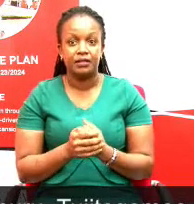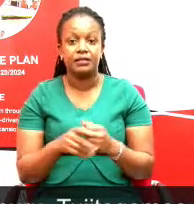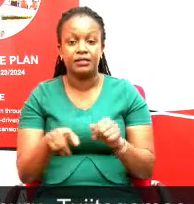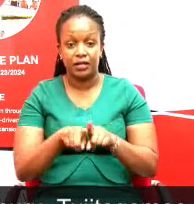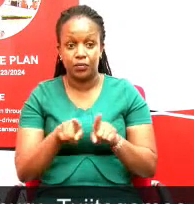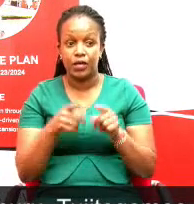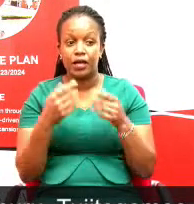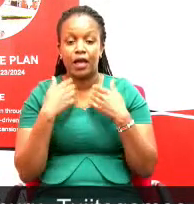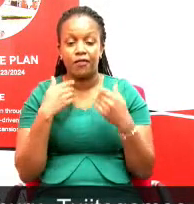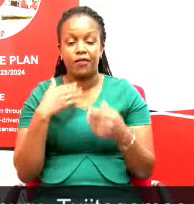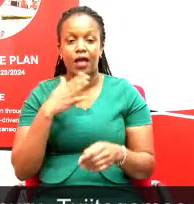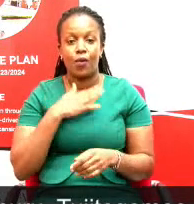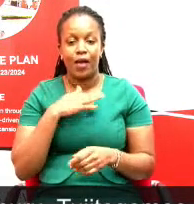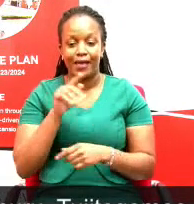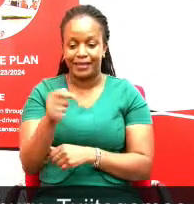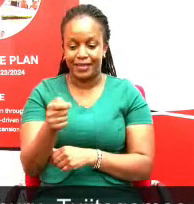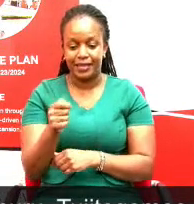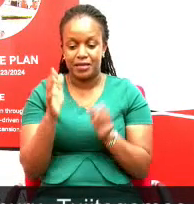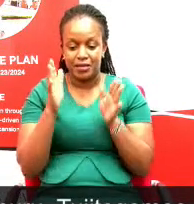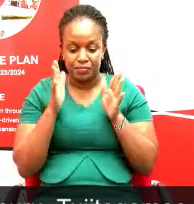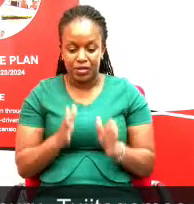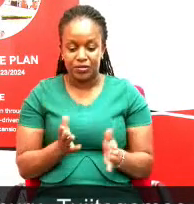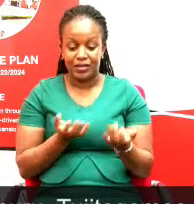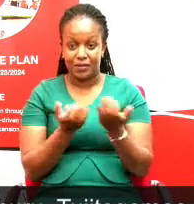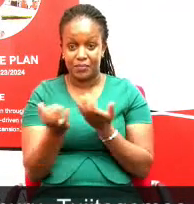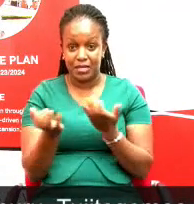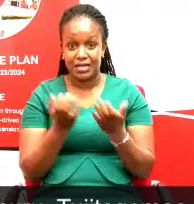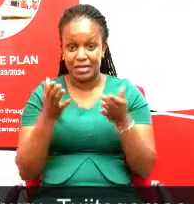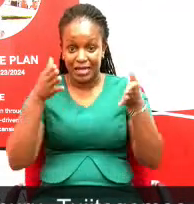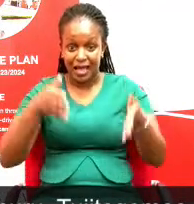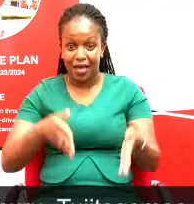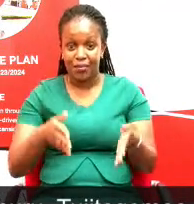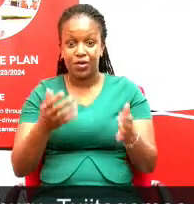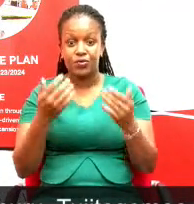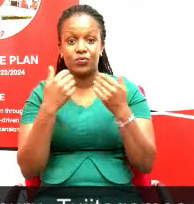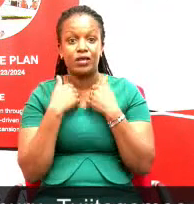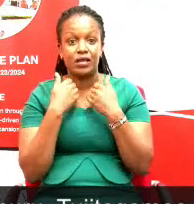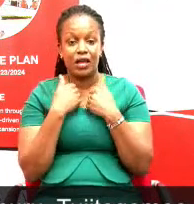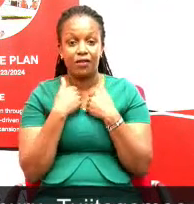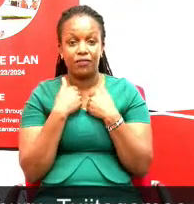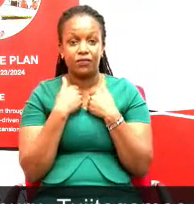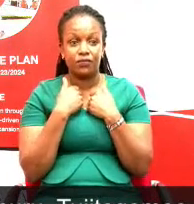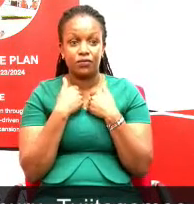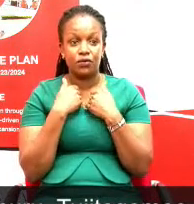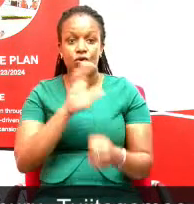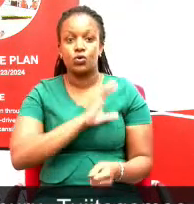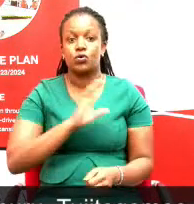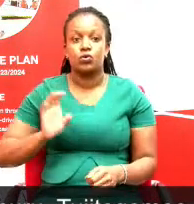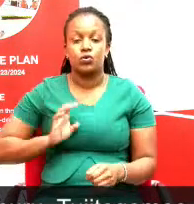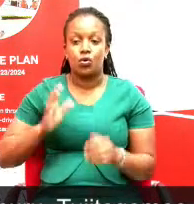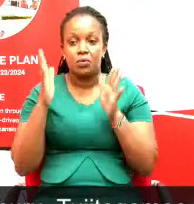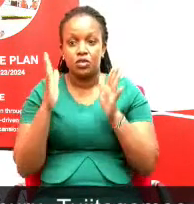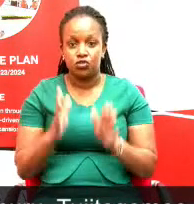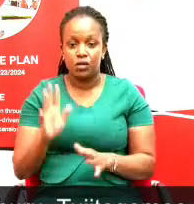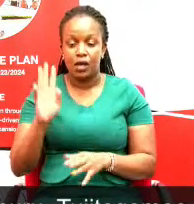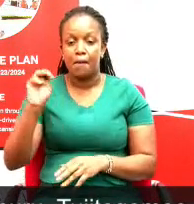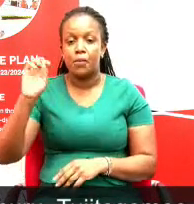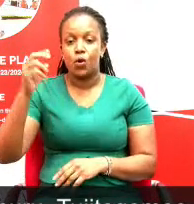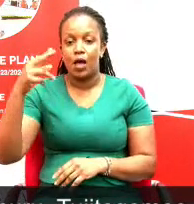our, the key person in this business here, Mohammed, Commissioner Mohammed